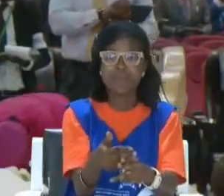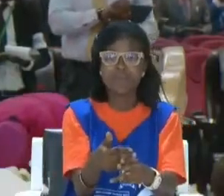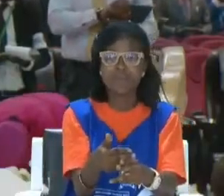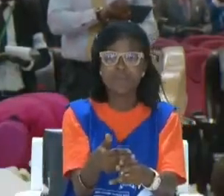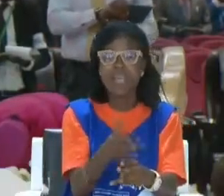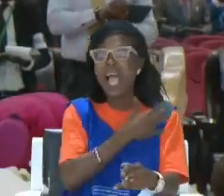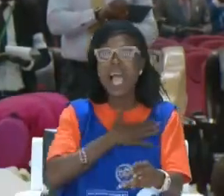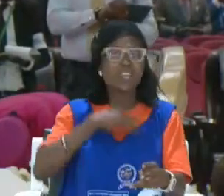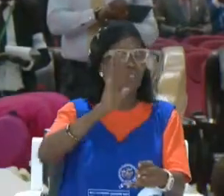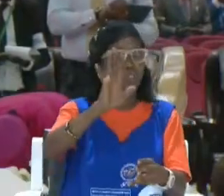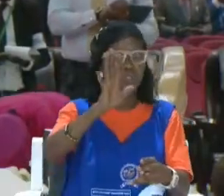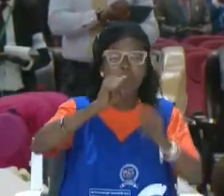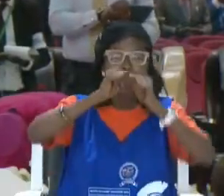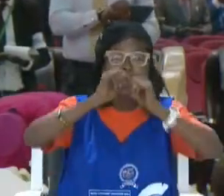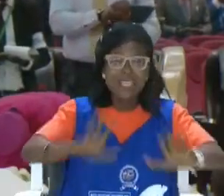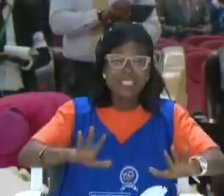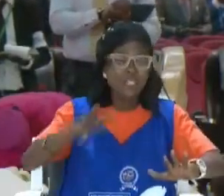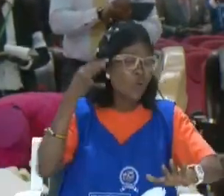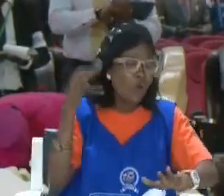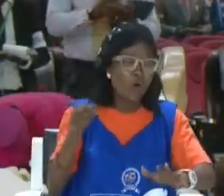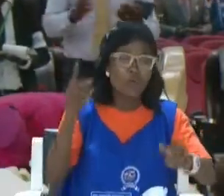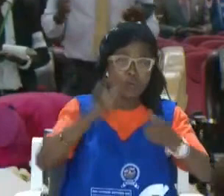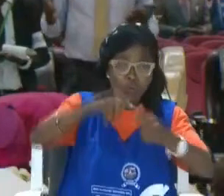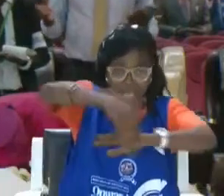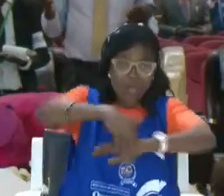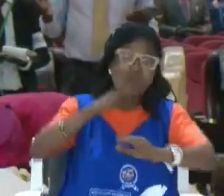And your blessings of tonight will be permanent.